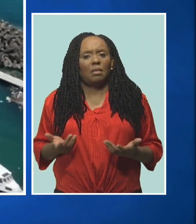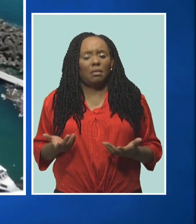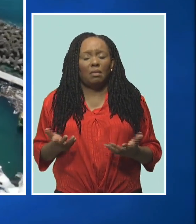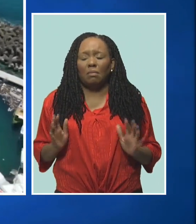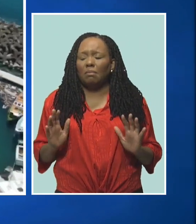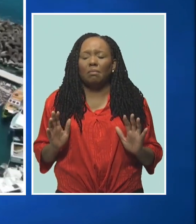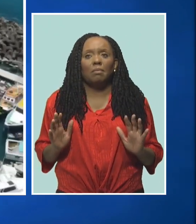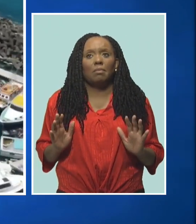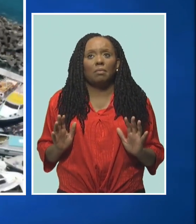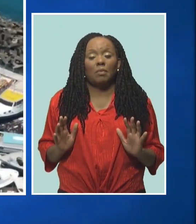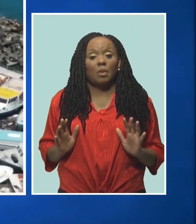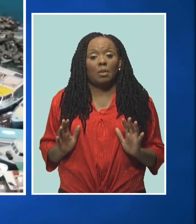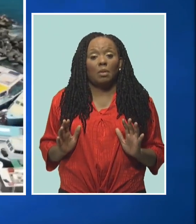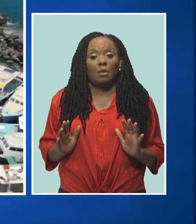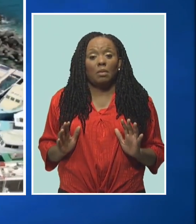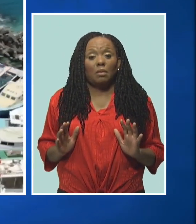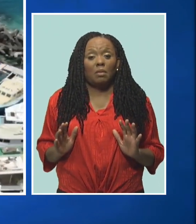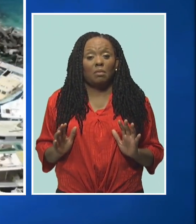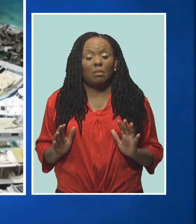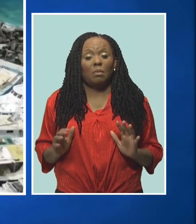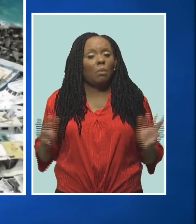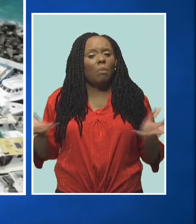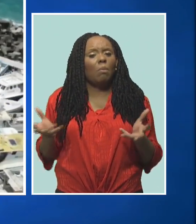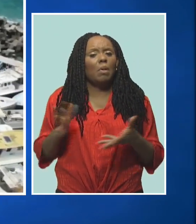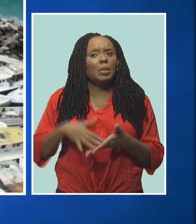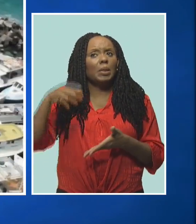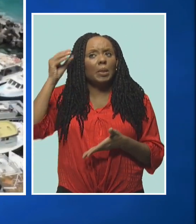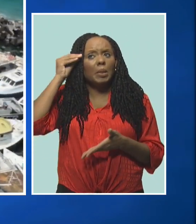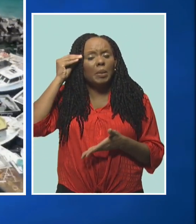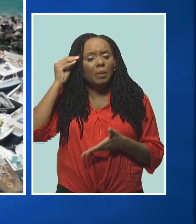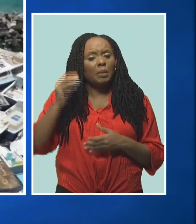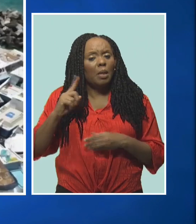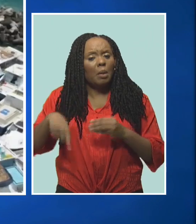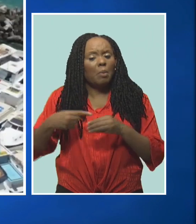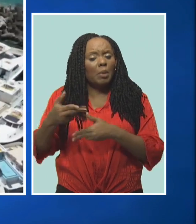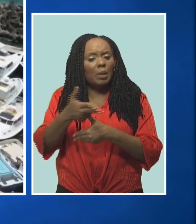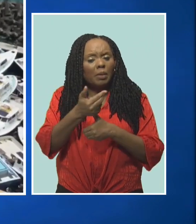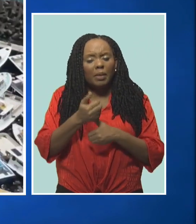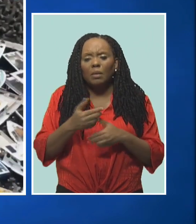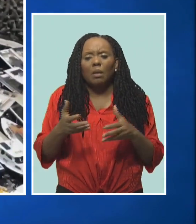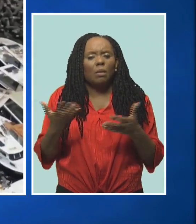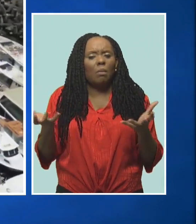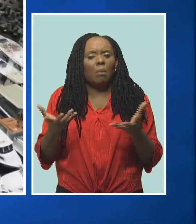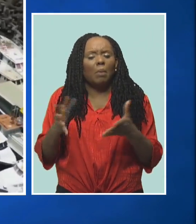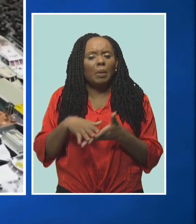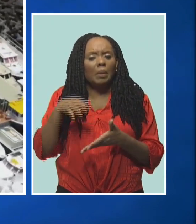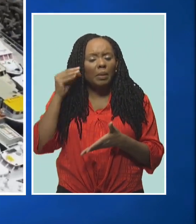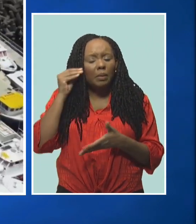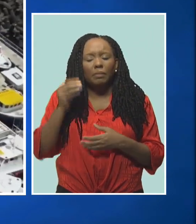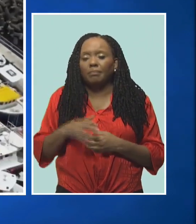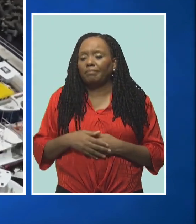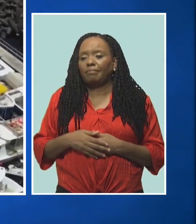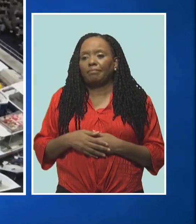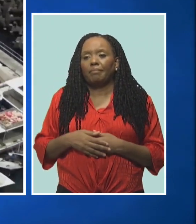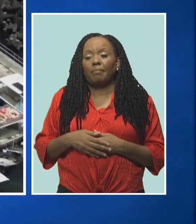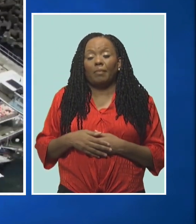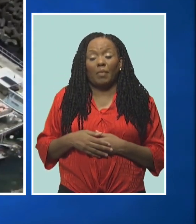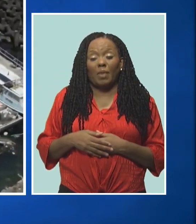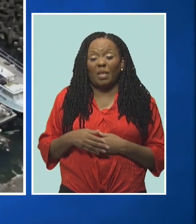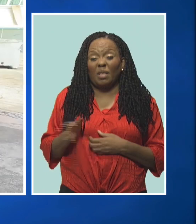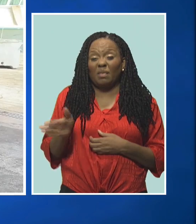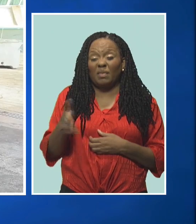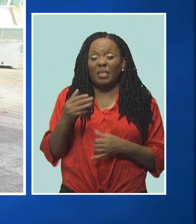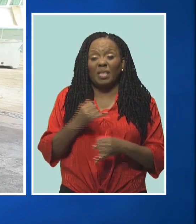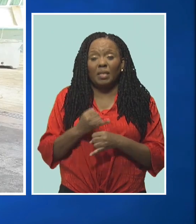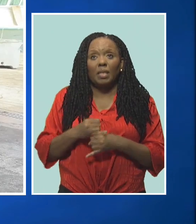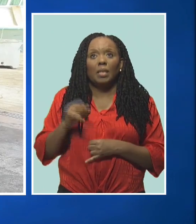Ms. Nichols, the biggest lesson from Hurricane Beryl is that the fishing industry ought never to take nature for granted.